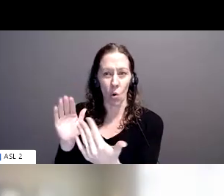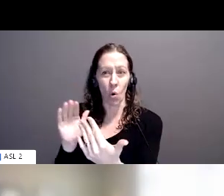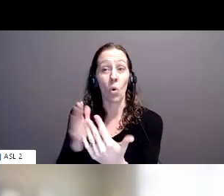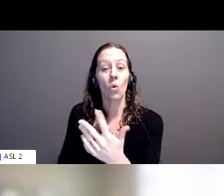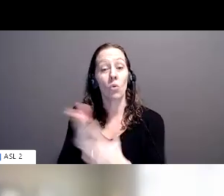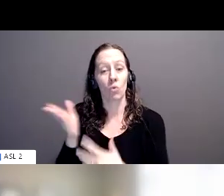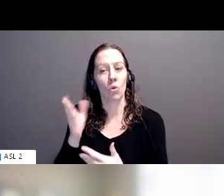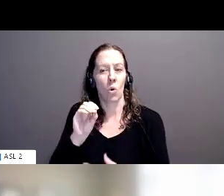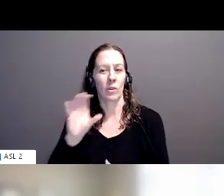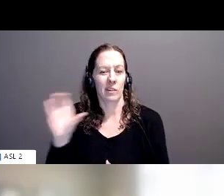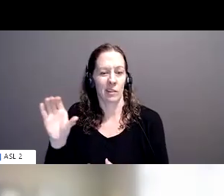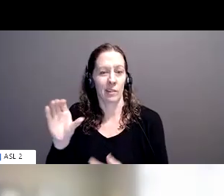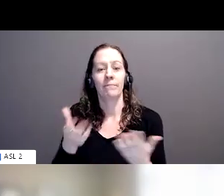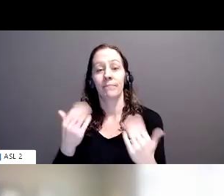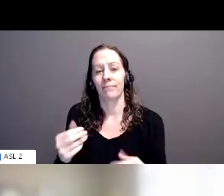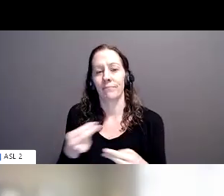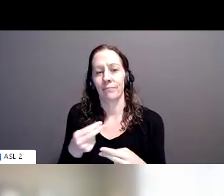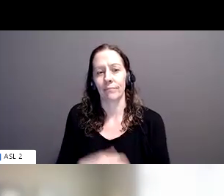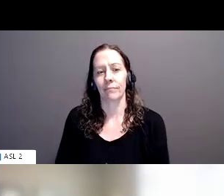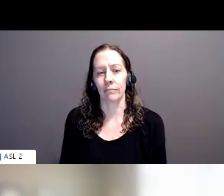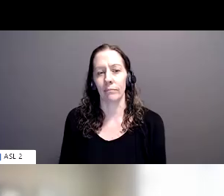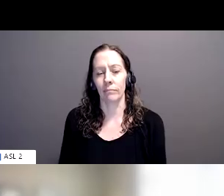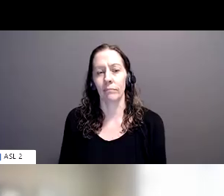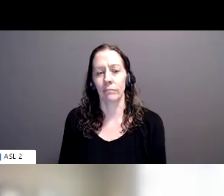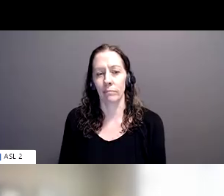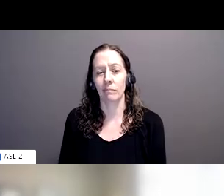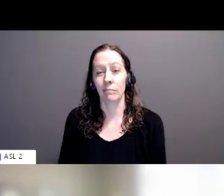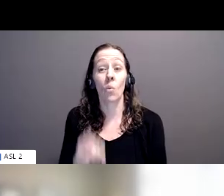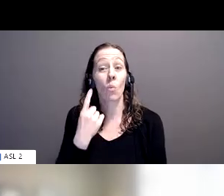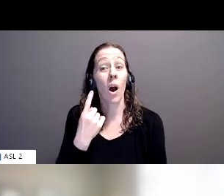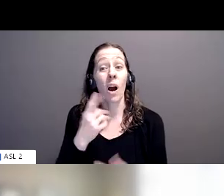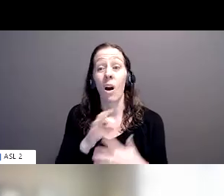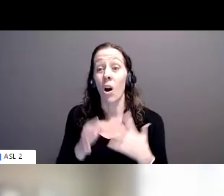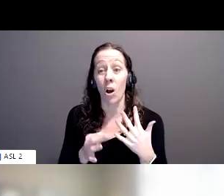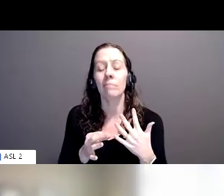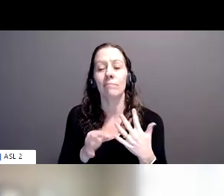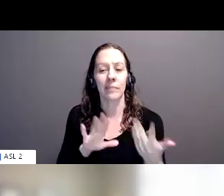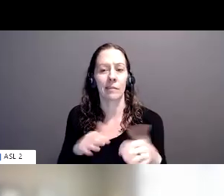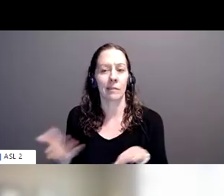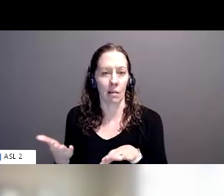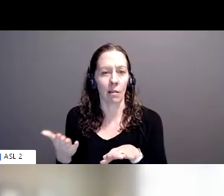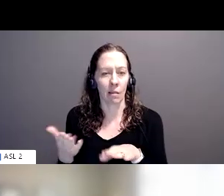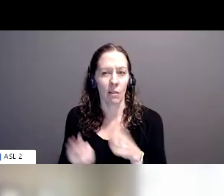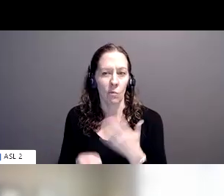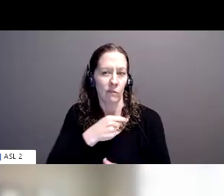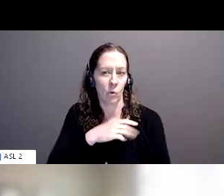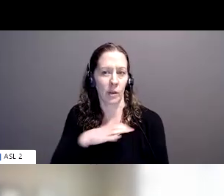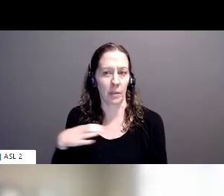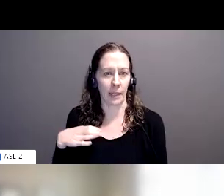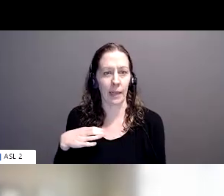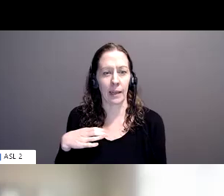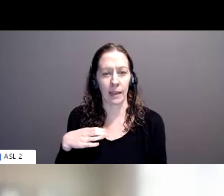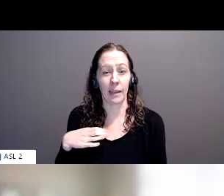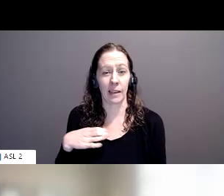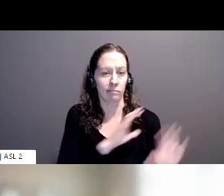Chief Coroner. Next slide. And one of these is the death review committees, and these are set